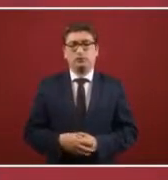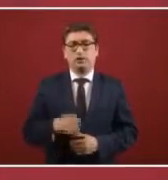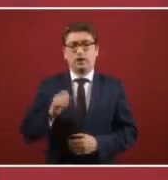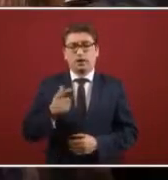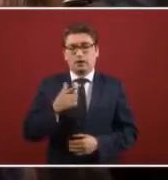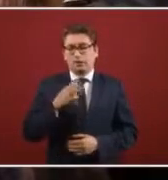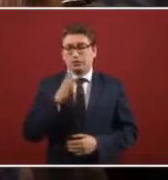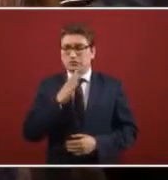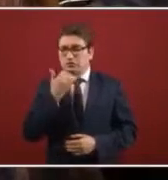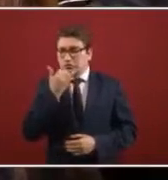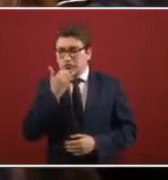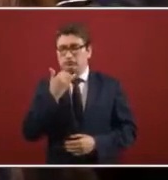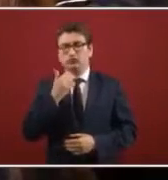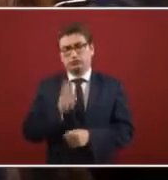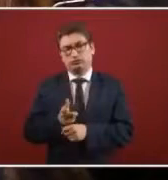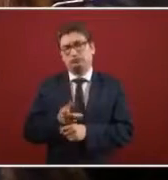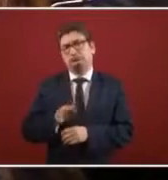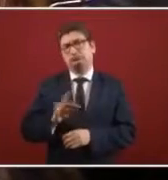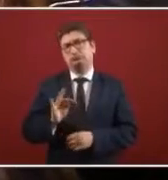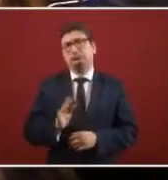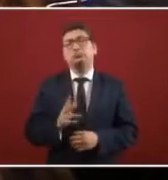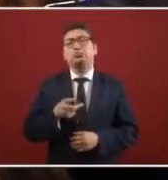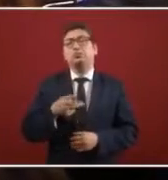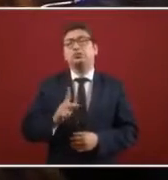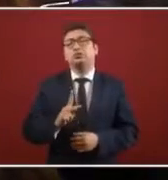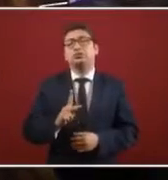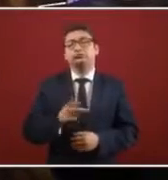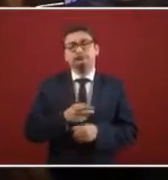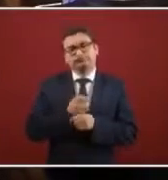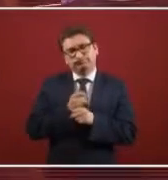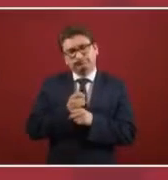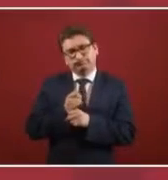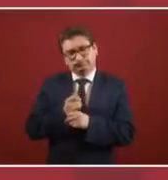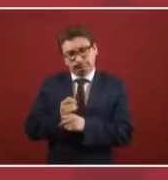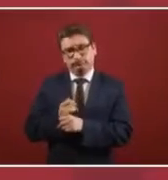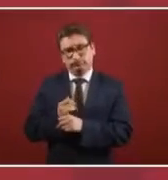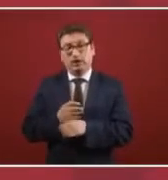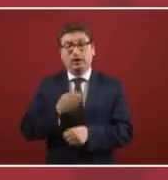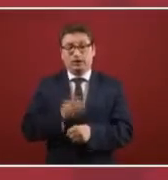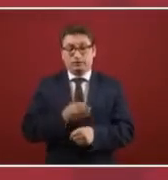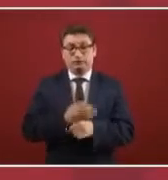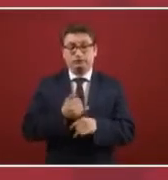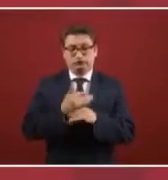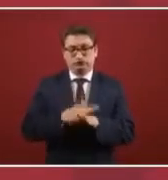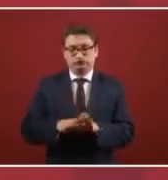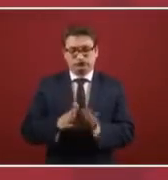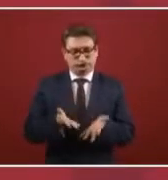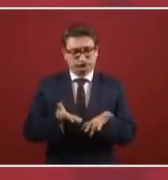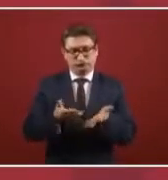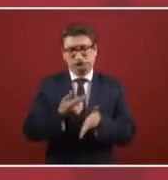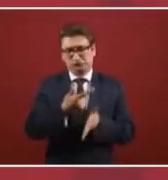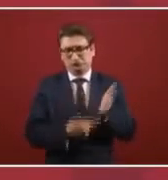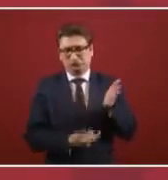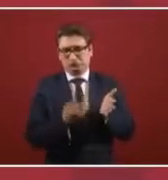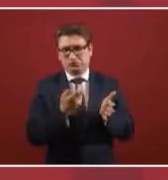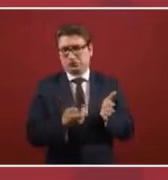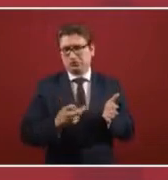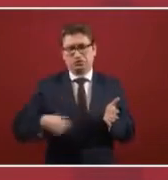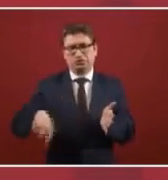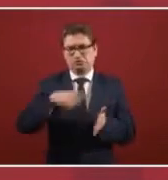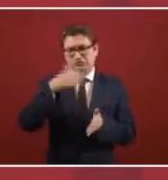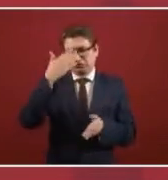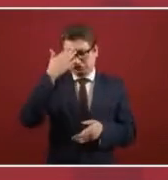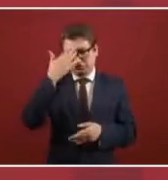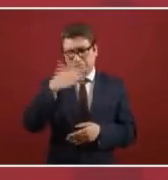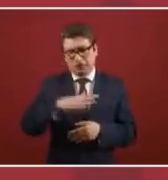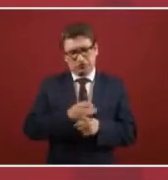irregularidad. some irregularity, Pero lo que se está informando es lo que ya se sabe. what